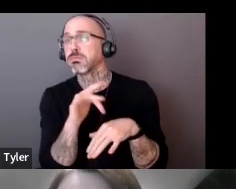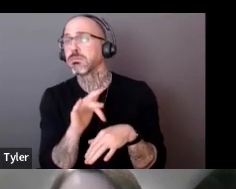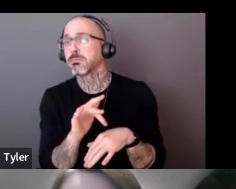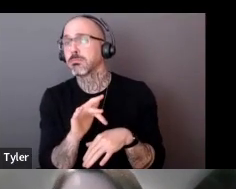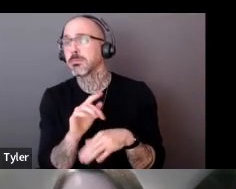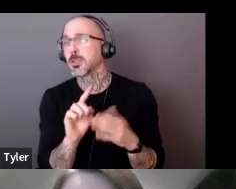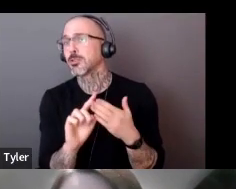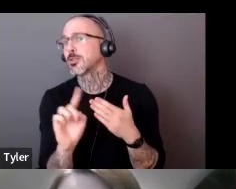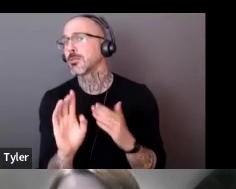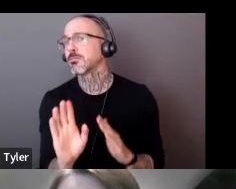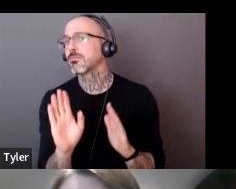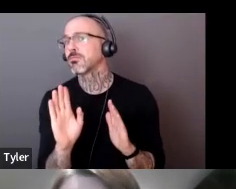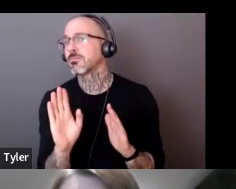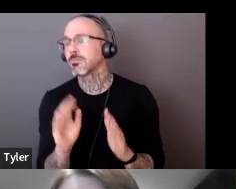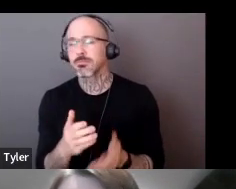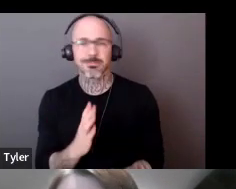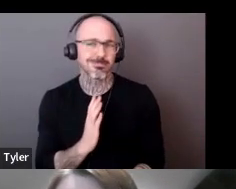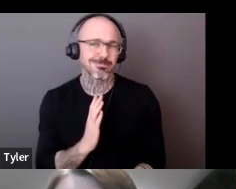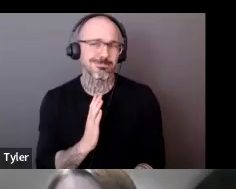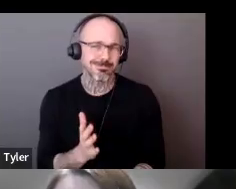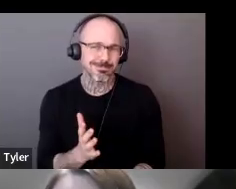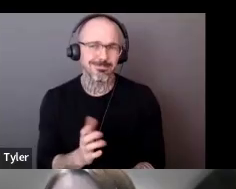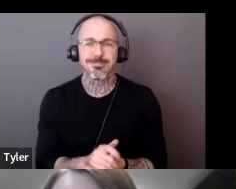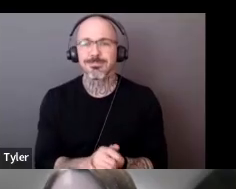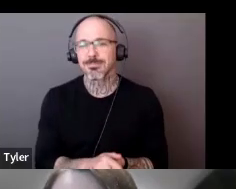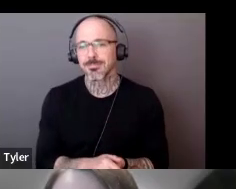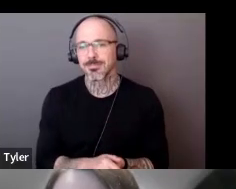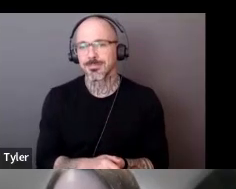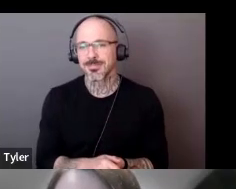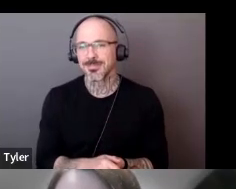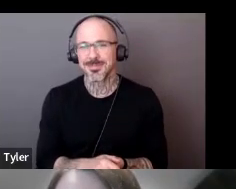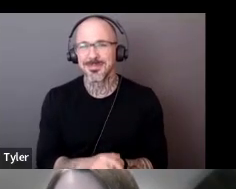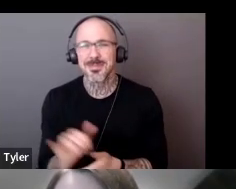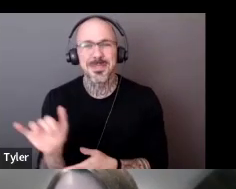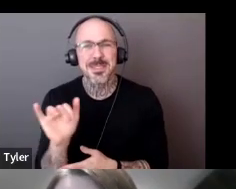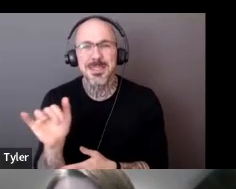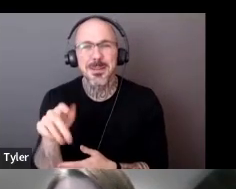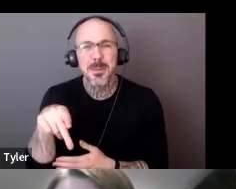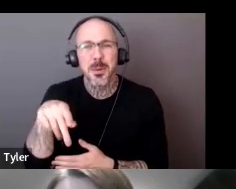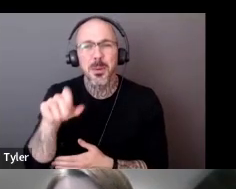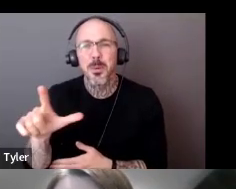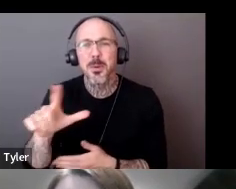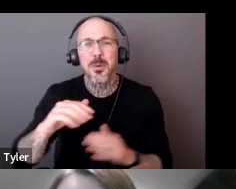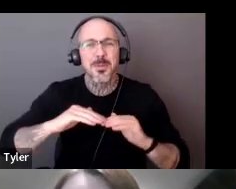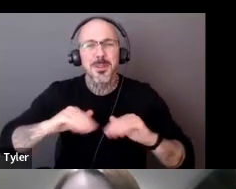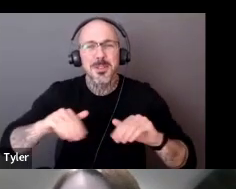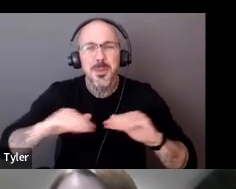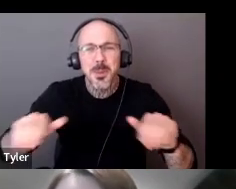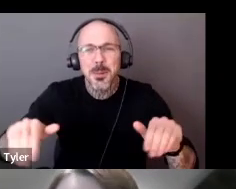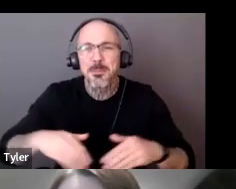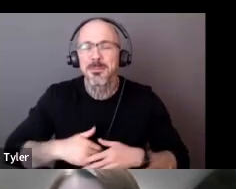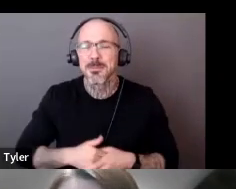and then it's like getting into a swimming pool, I guess.